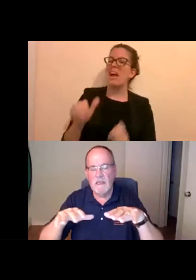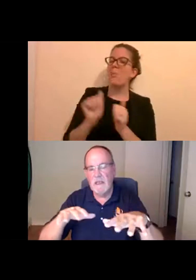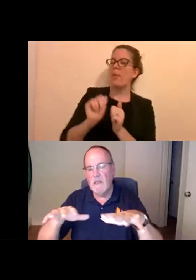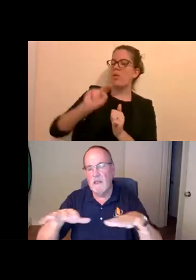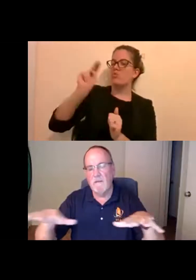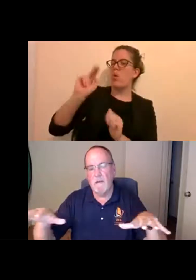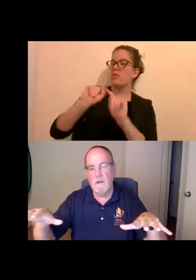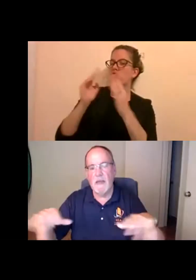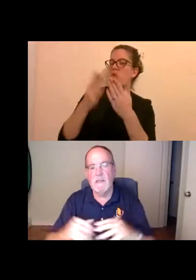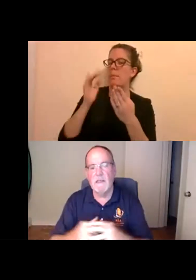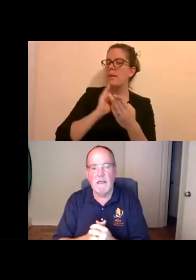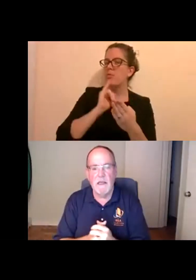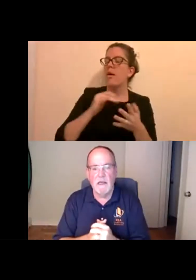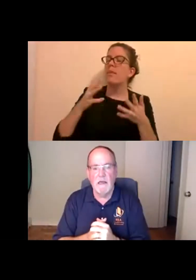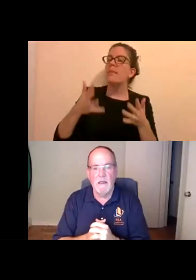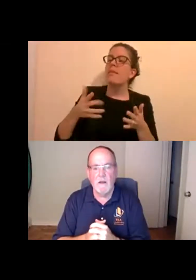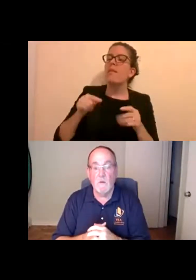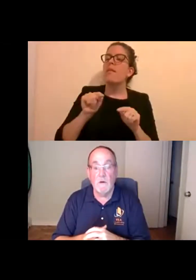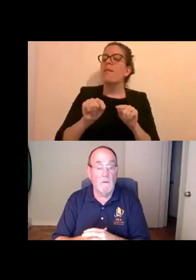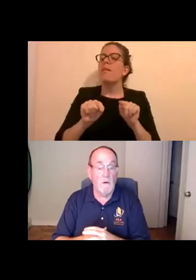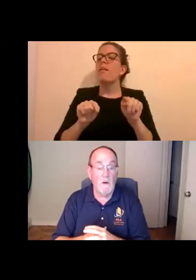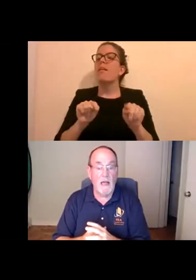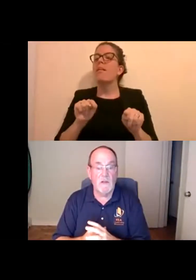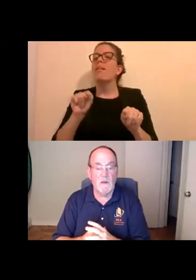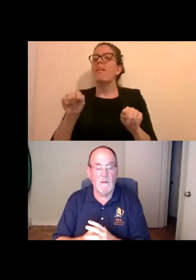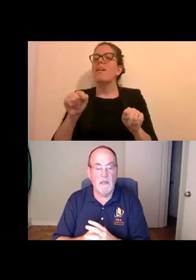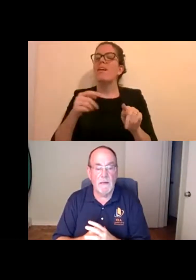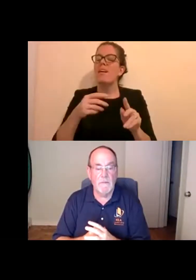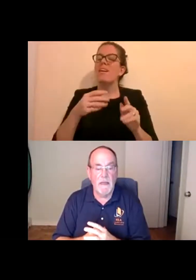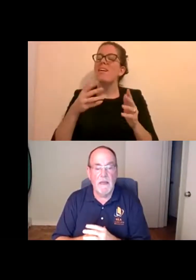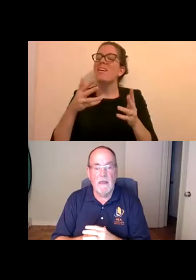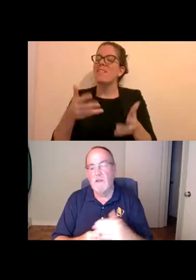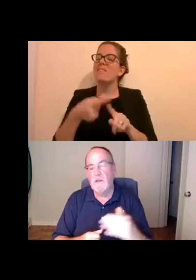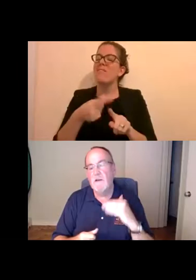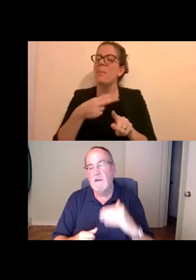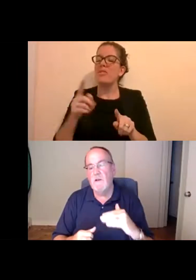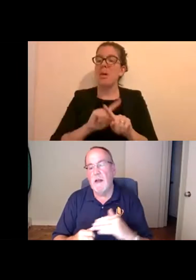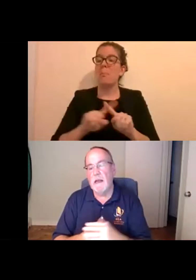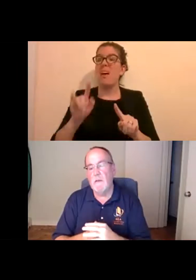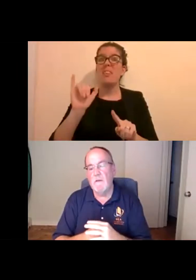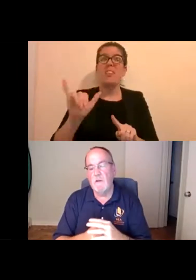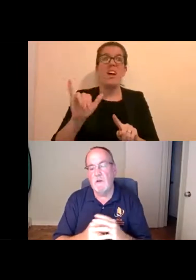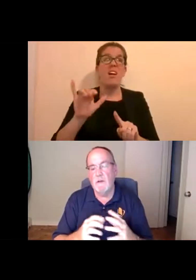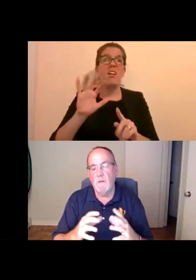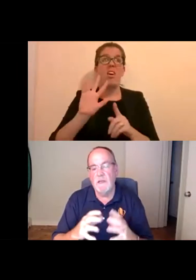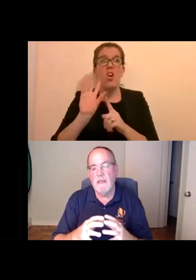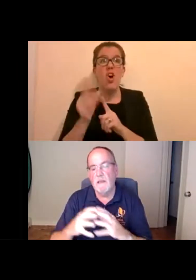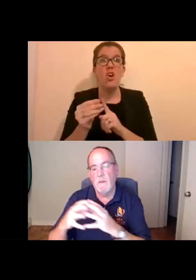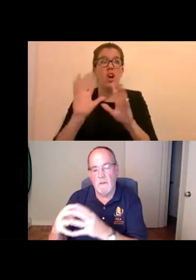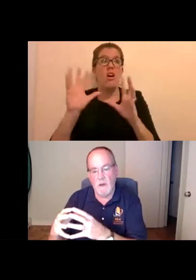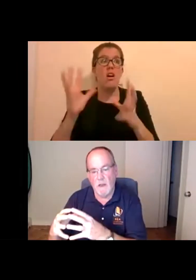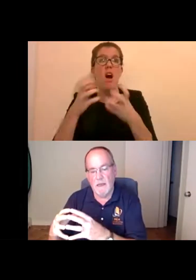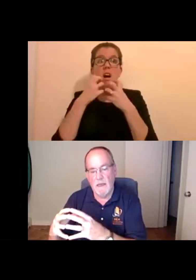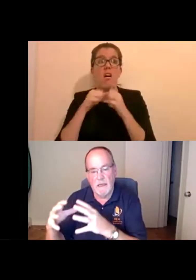you see hints of it, but basically those were lost over time. The southern two tribes of Judah were taken